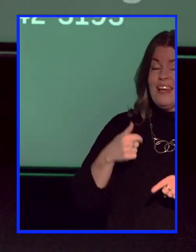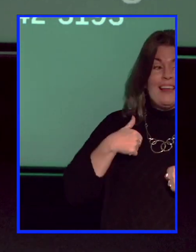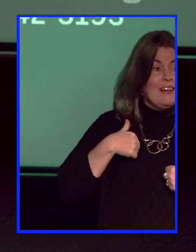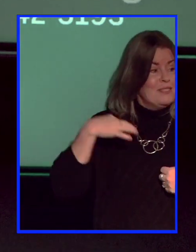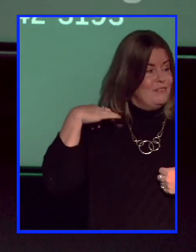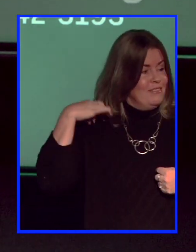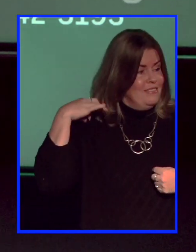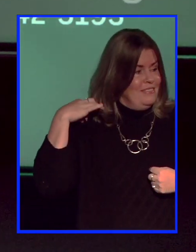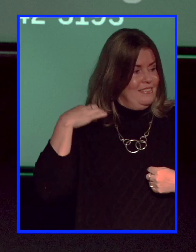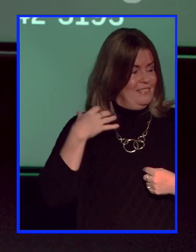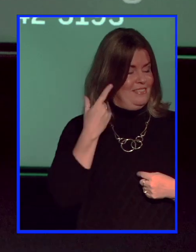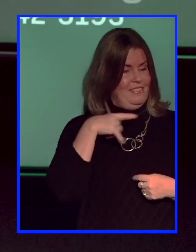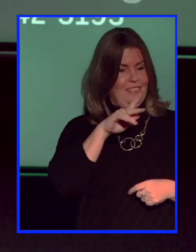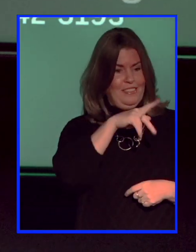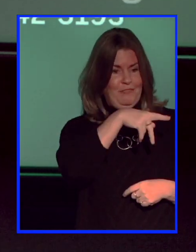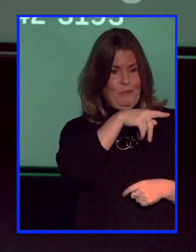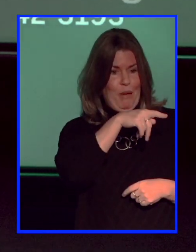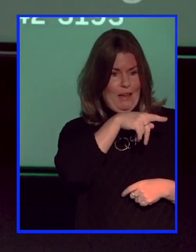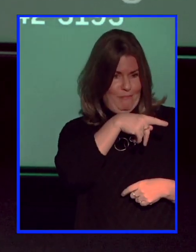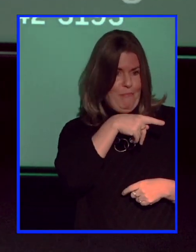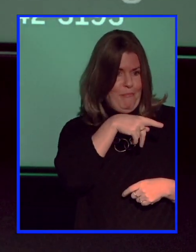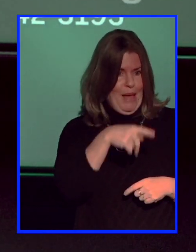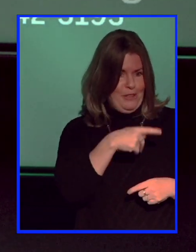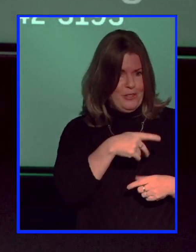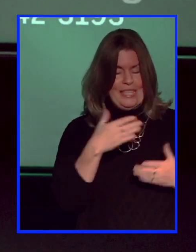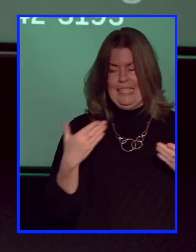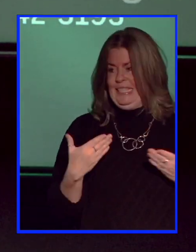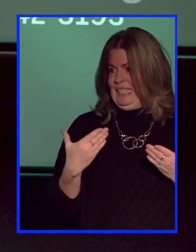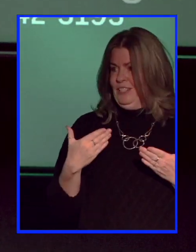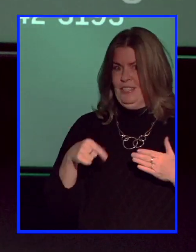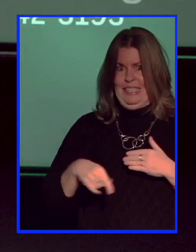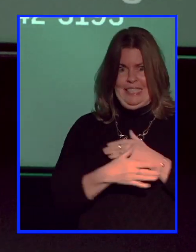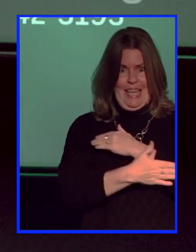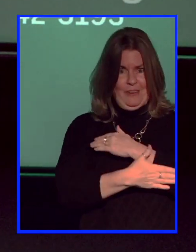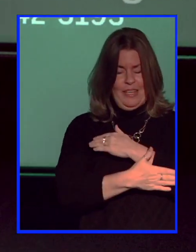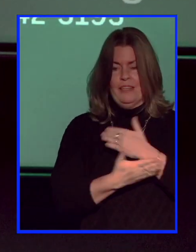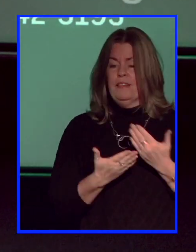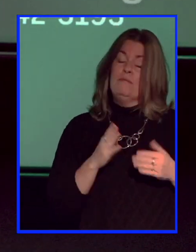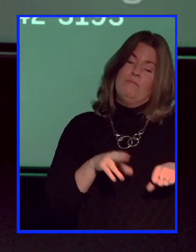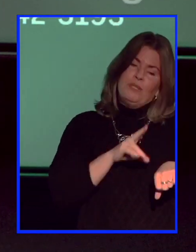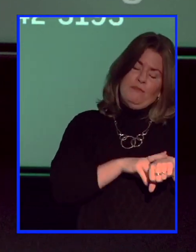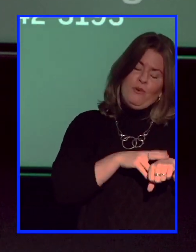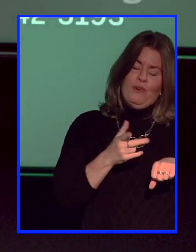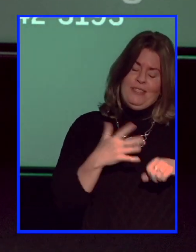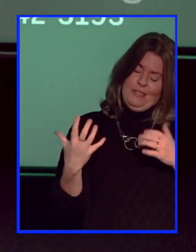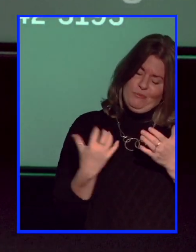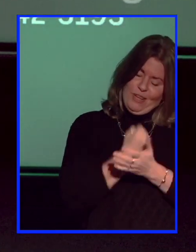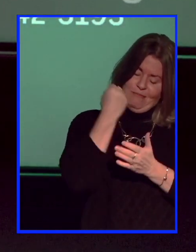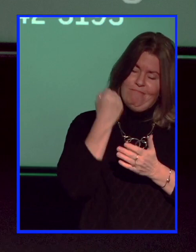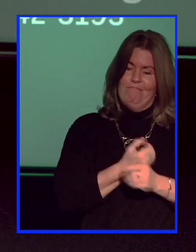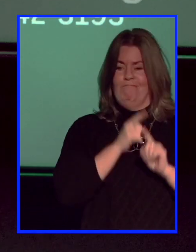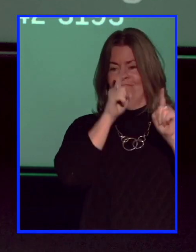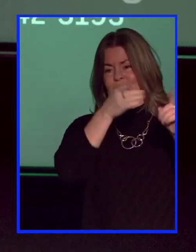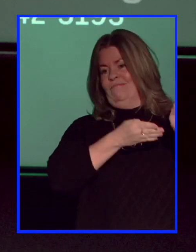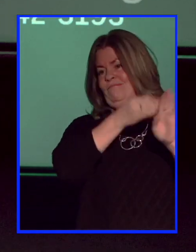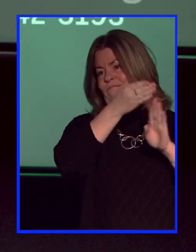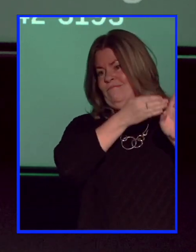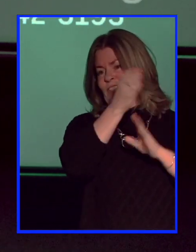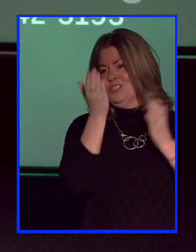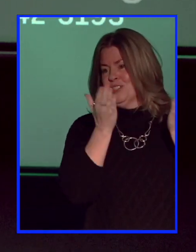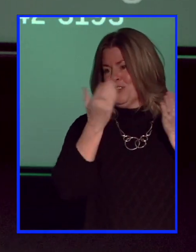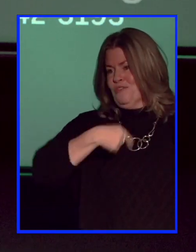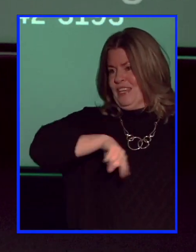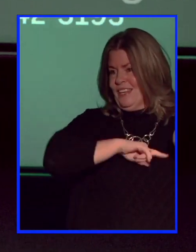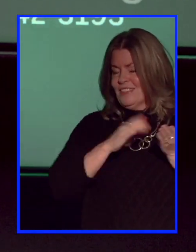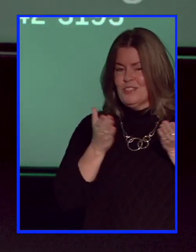for Patrick here in Windsor County. And of course, he went on to this extraordinary career serving us and serving the